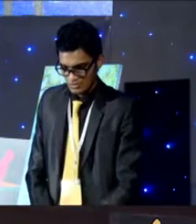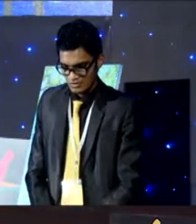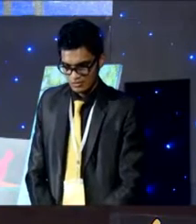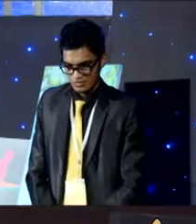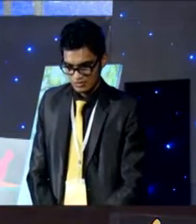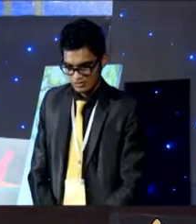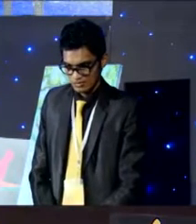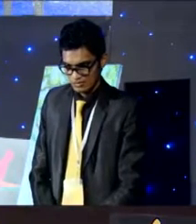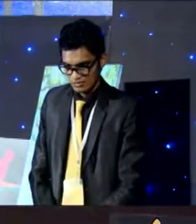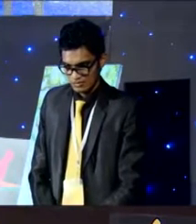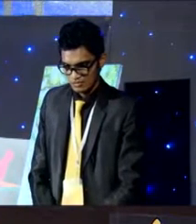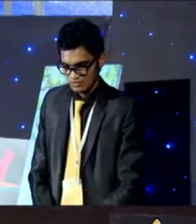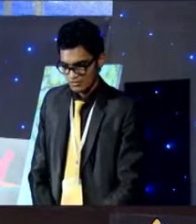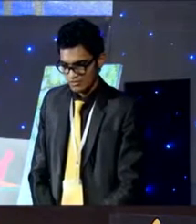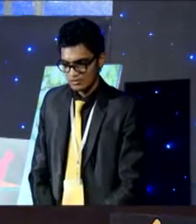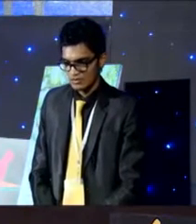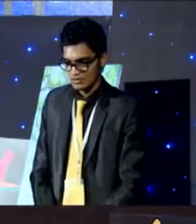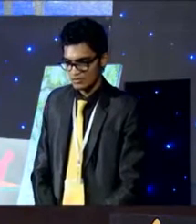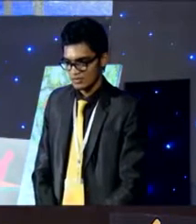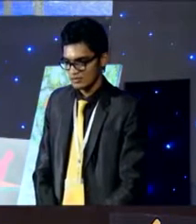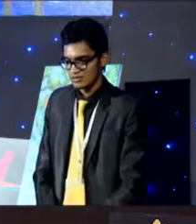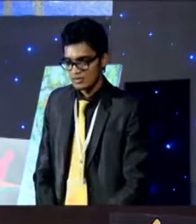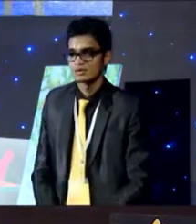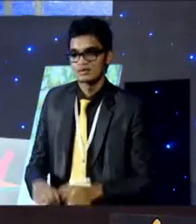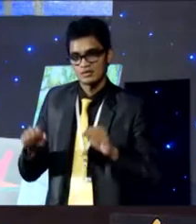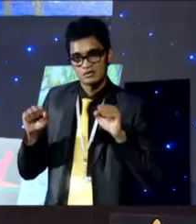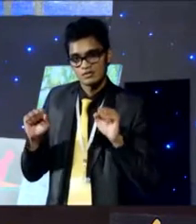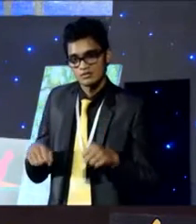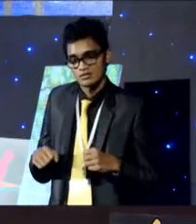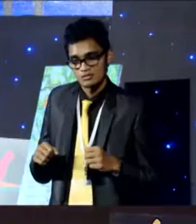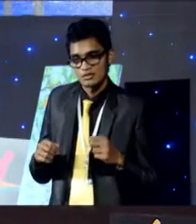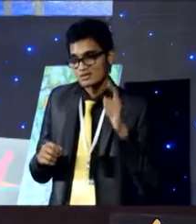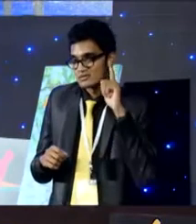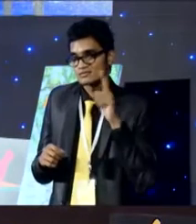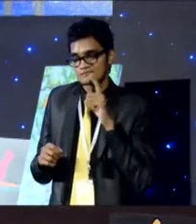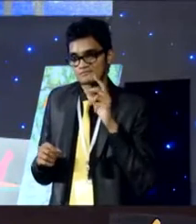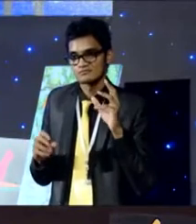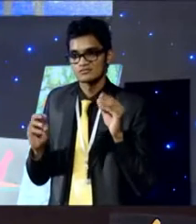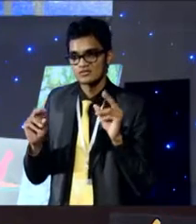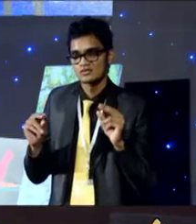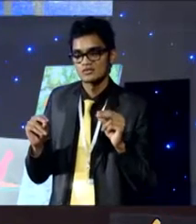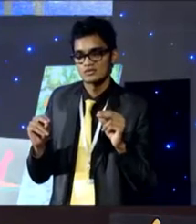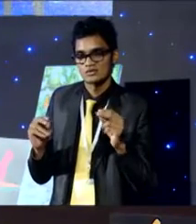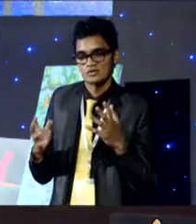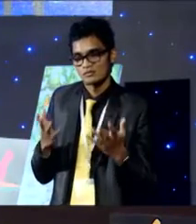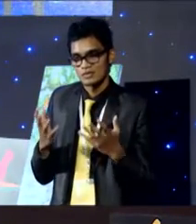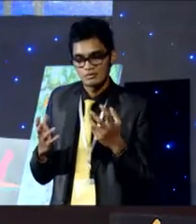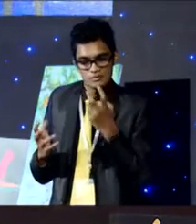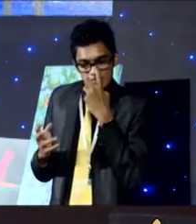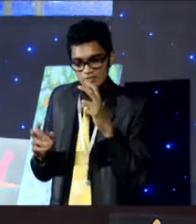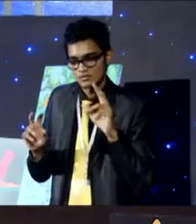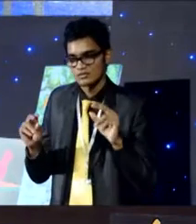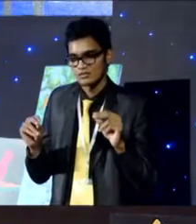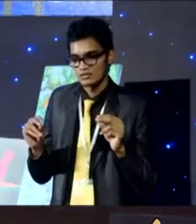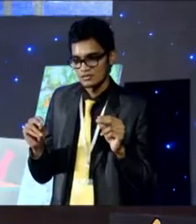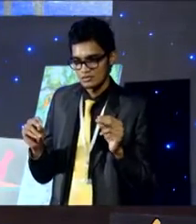that the person to whom you are speaking to cannot hear, or the person to whom you are speaking to cannot see, rather